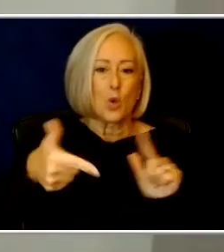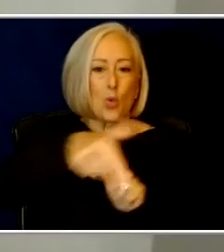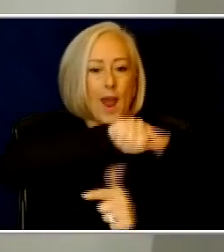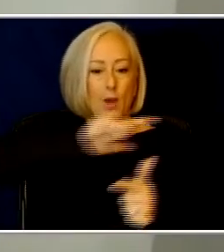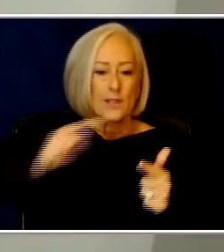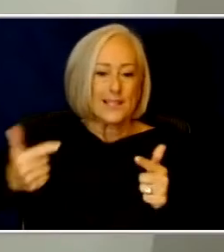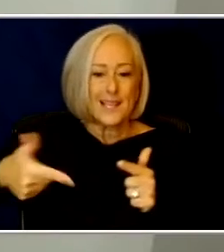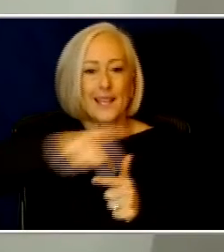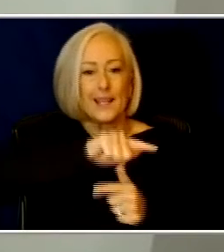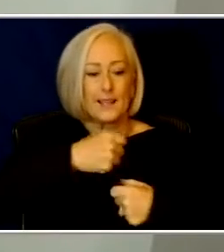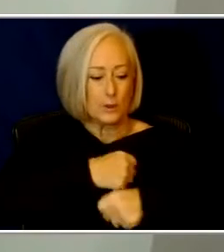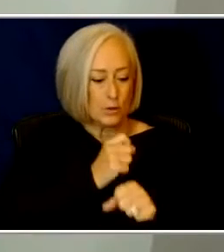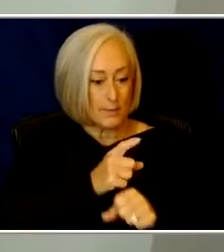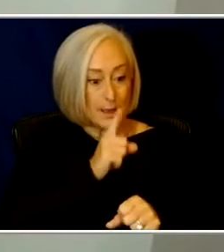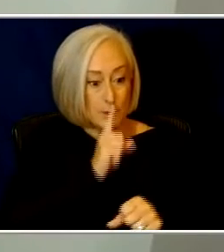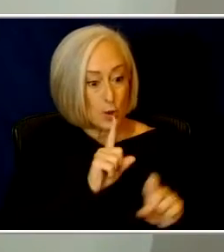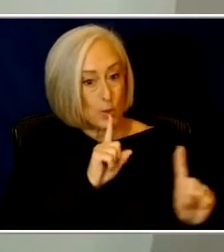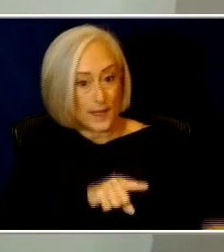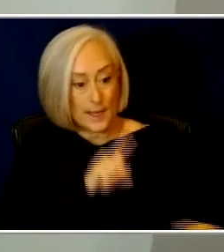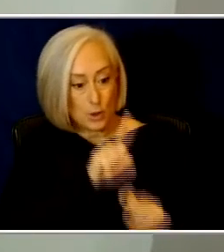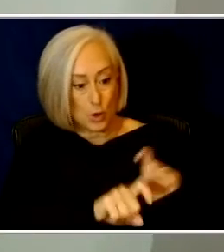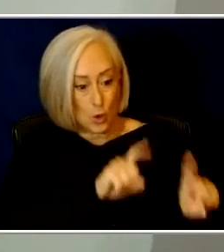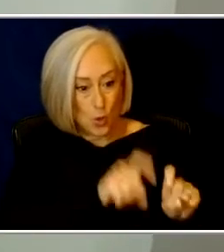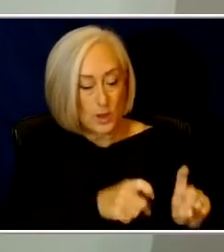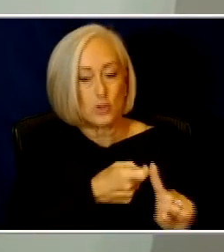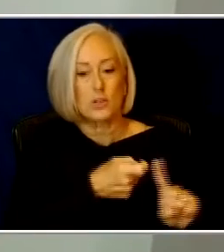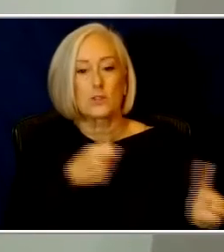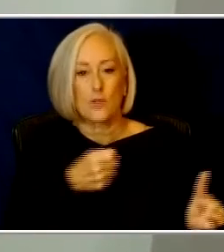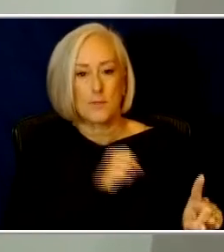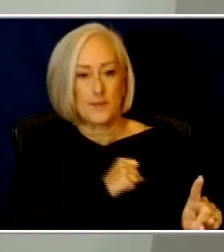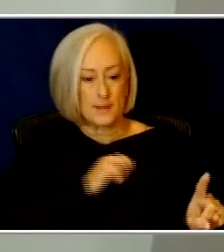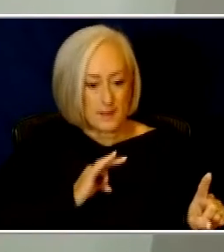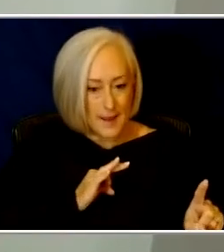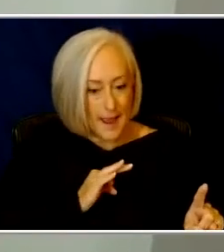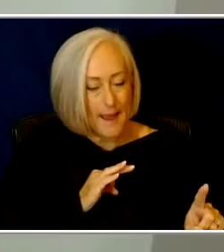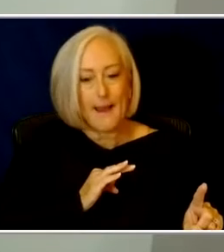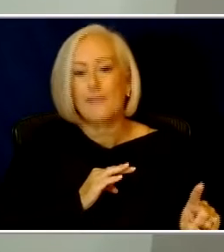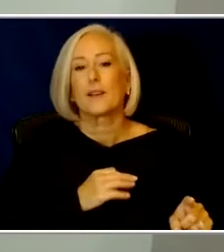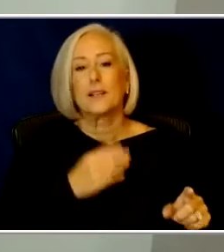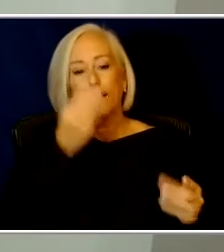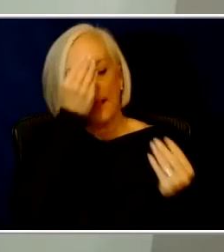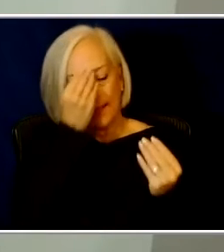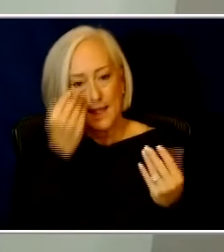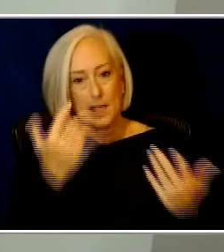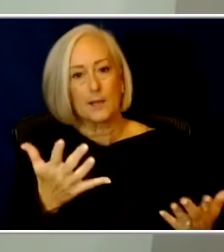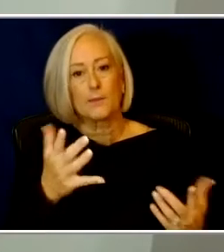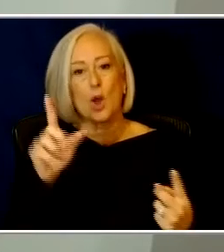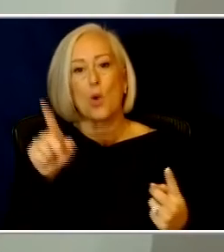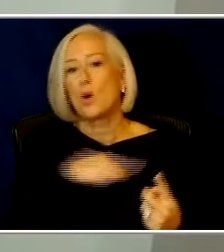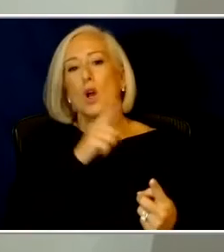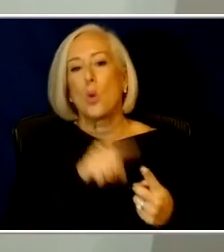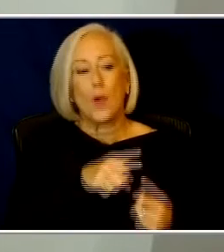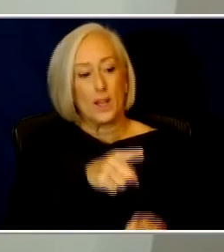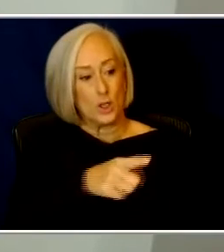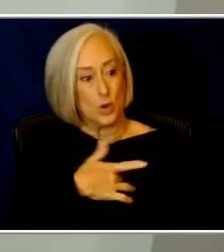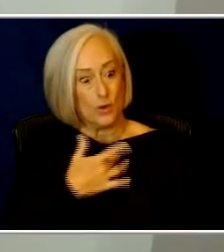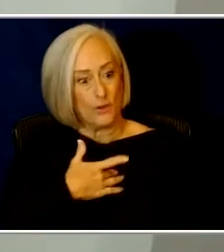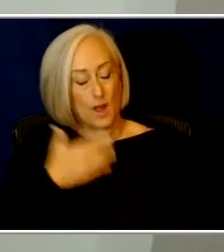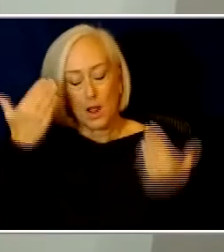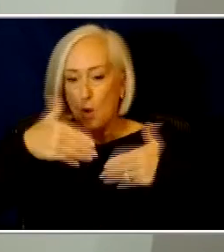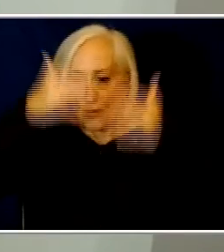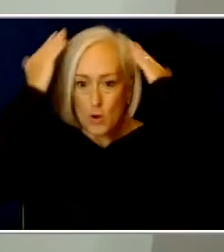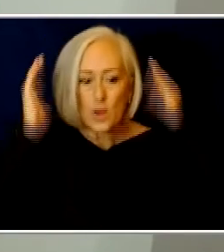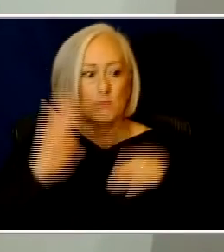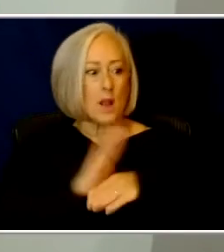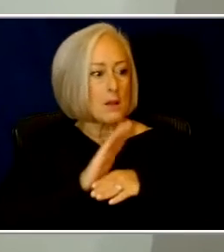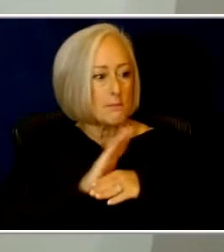sure that questions are answered by the staff, letting them know how, when they're feeling really busy and strapped, that